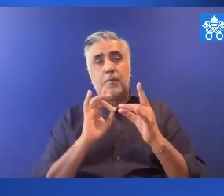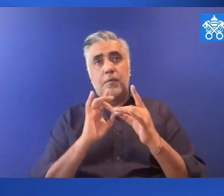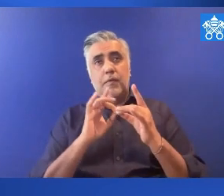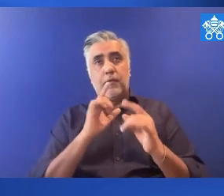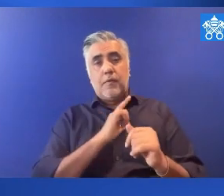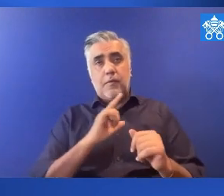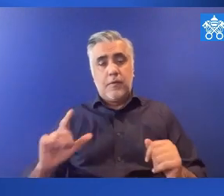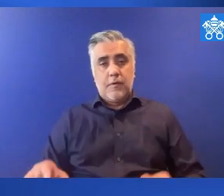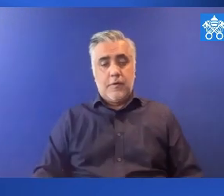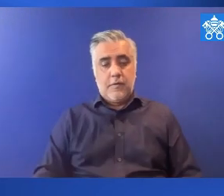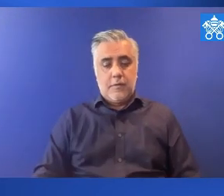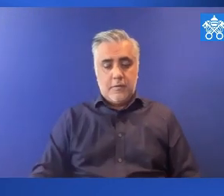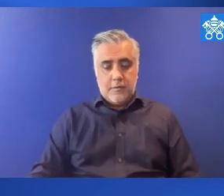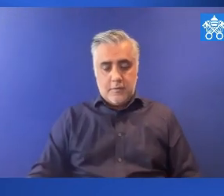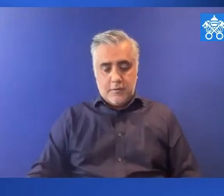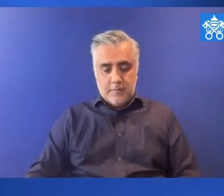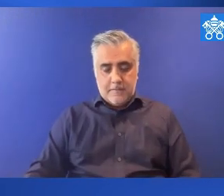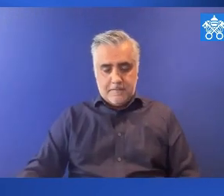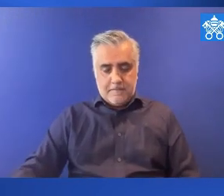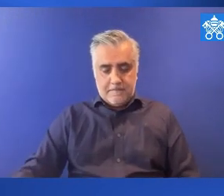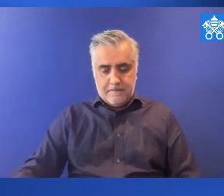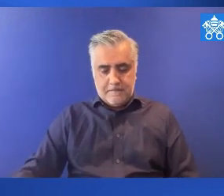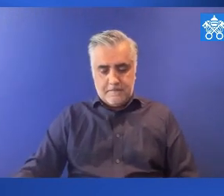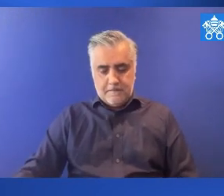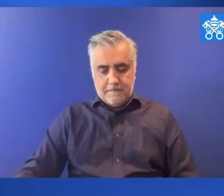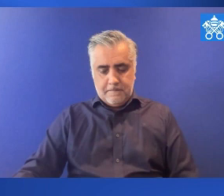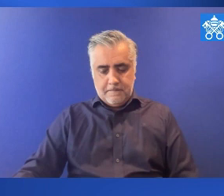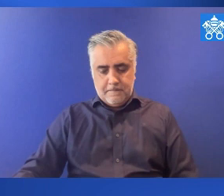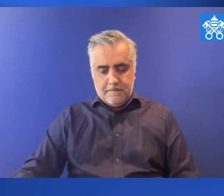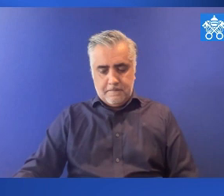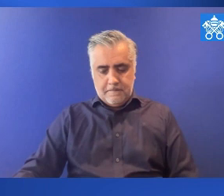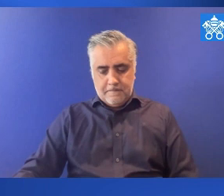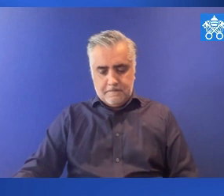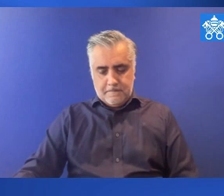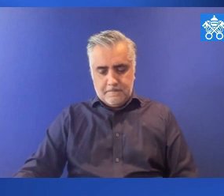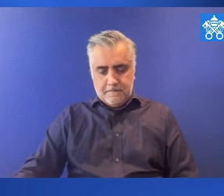la esperanza. Palabra de Dios.